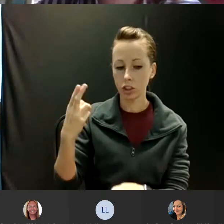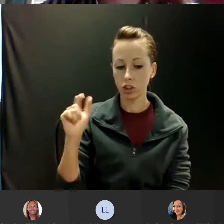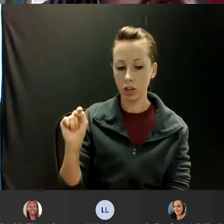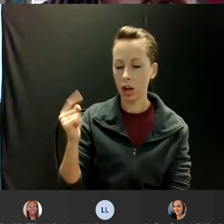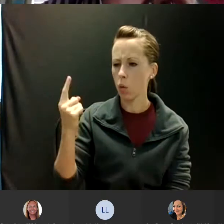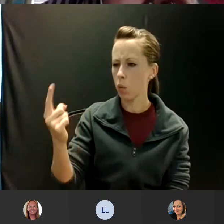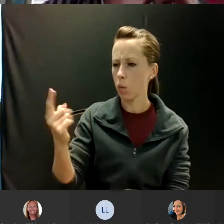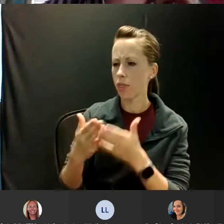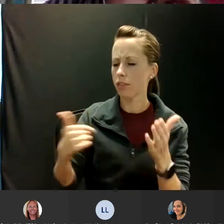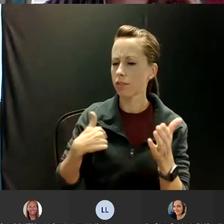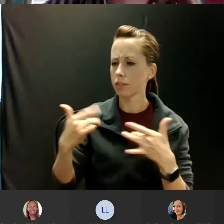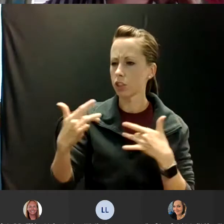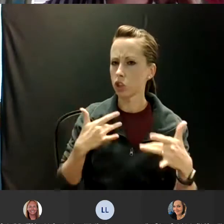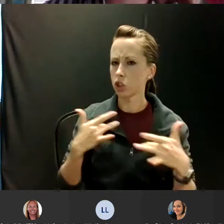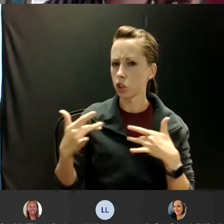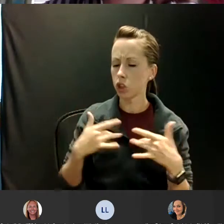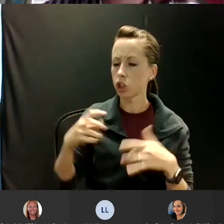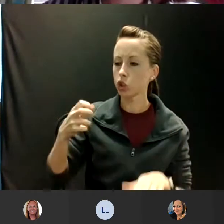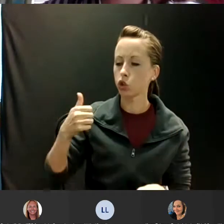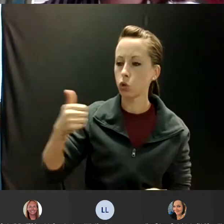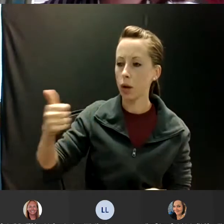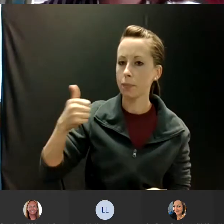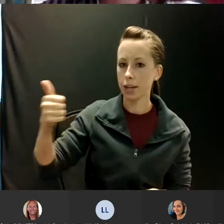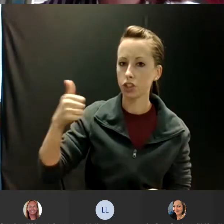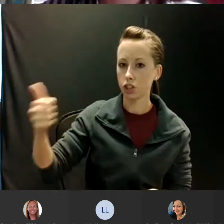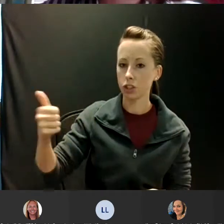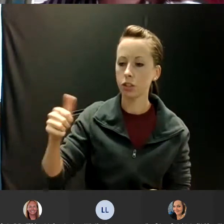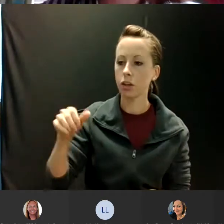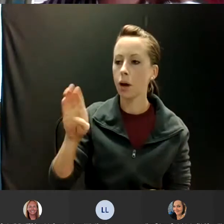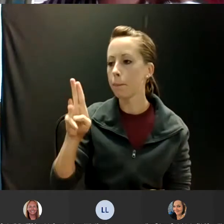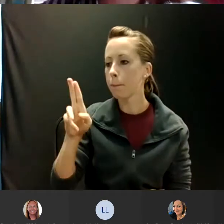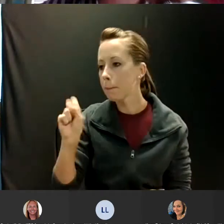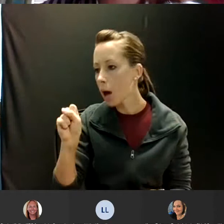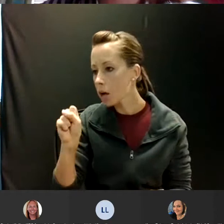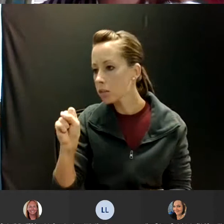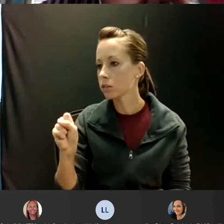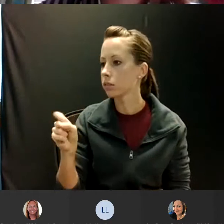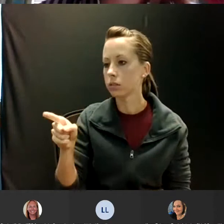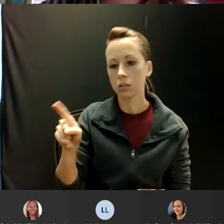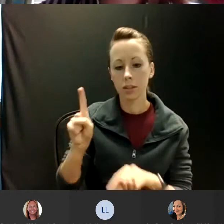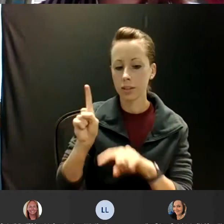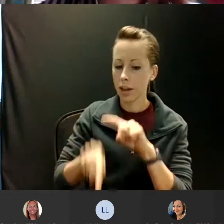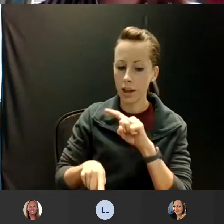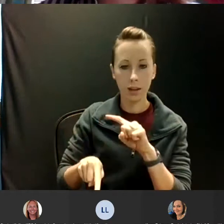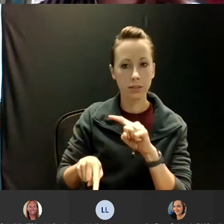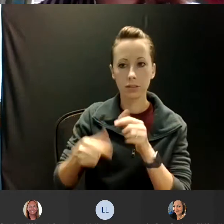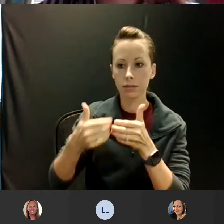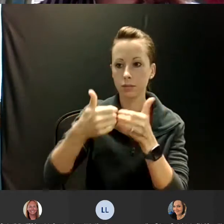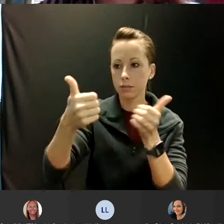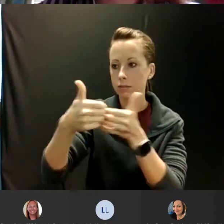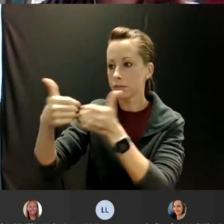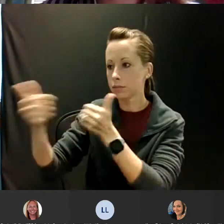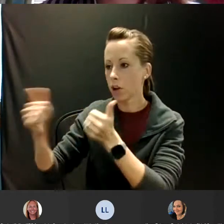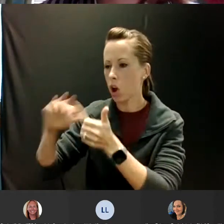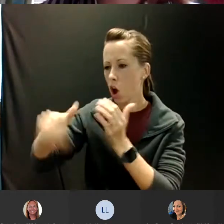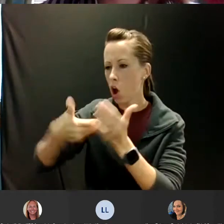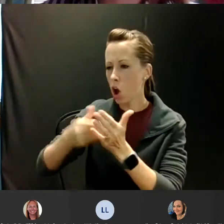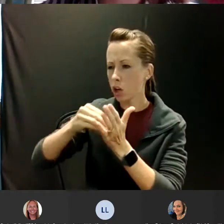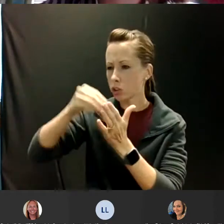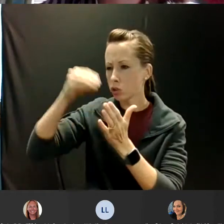particularly concerned about is transportation, and with things like buses, there's no way that you can bus all the kids that need to